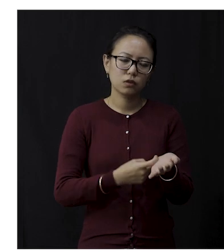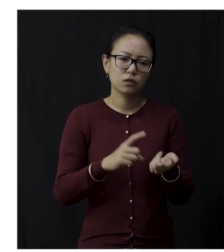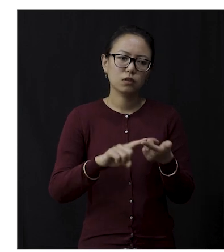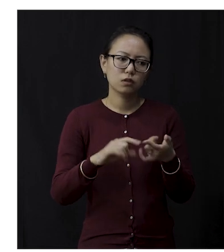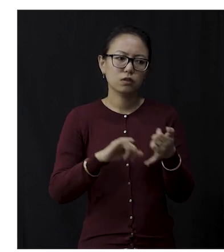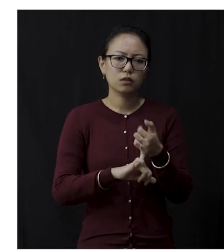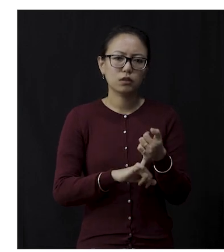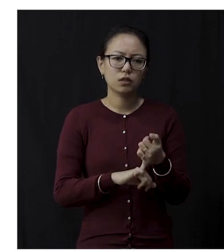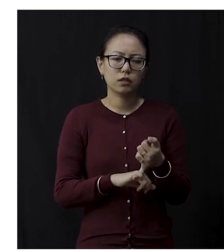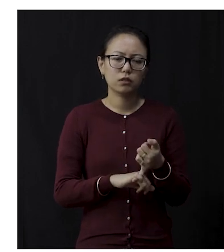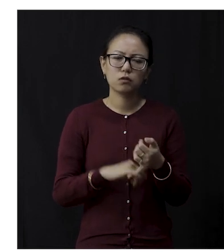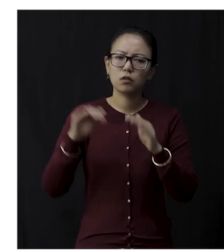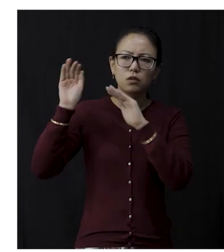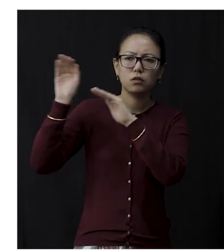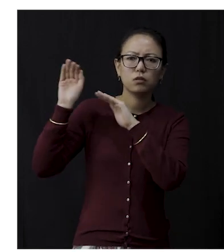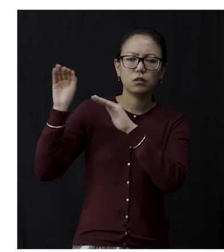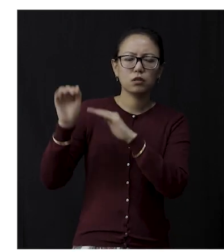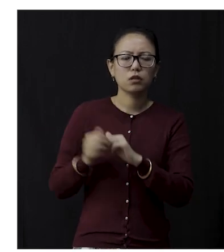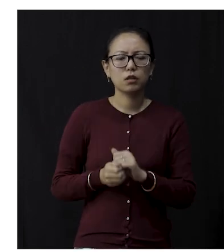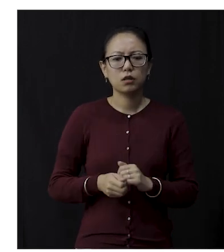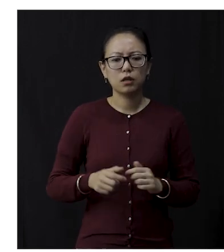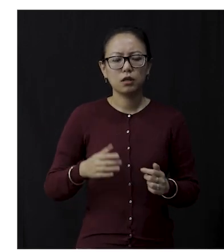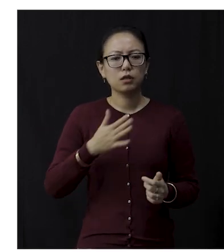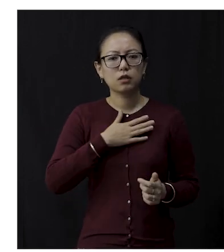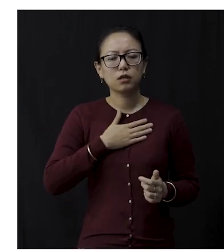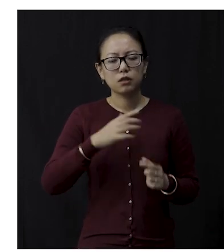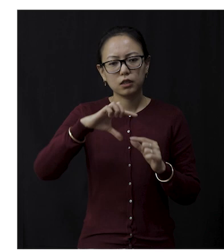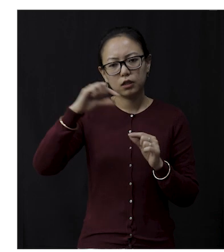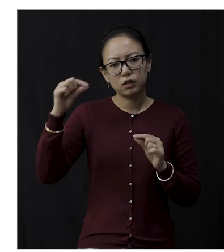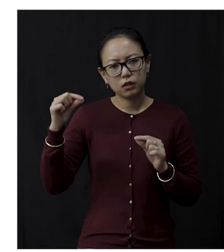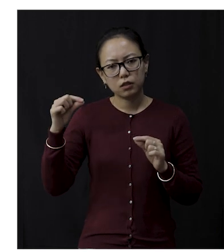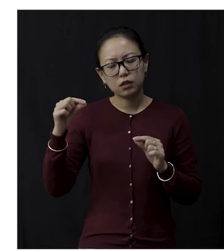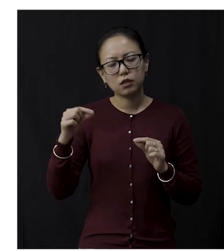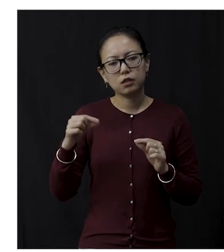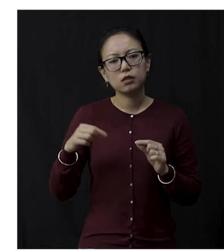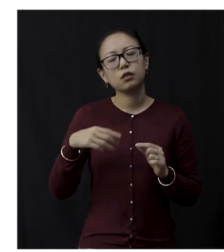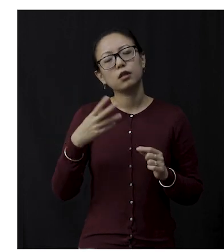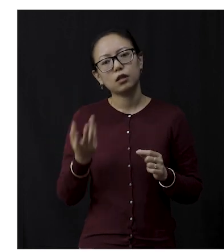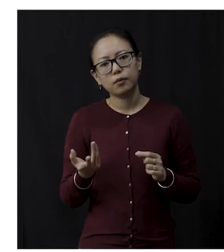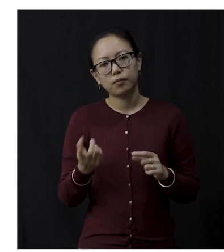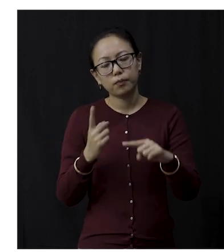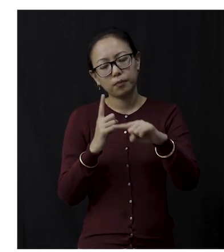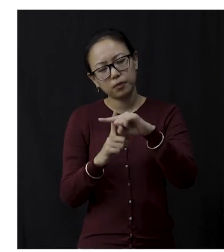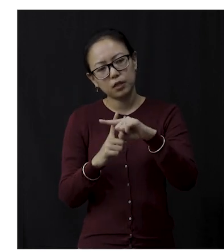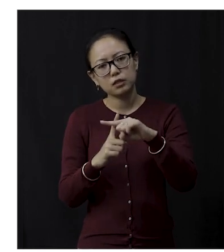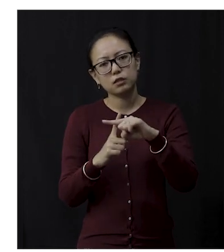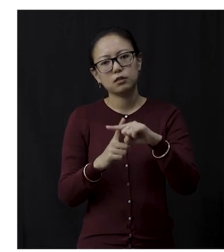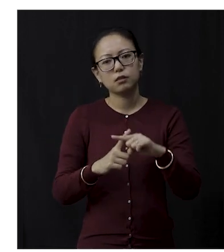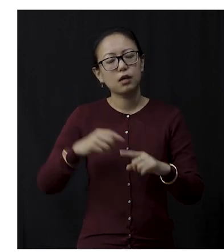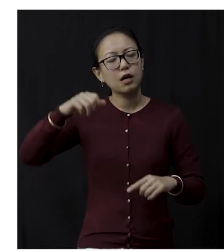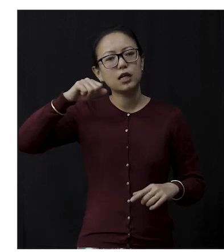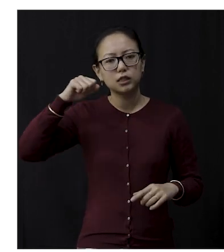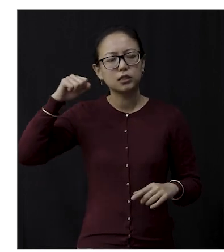So we humans, we also fall under this category, right? Because we